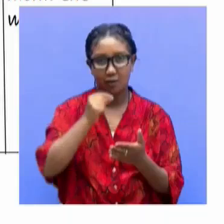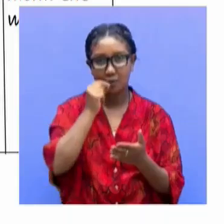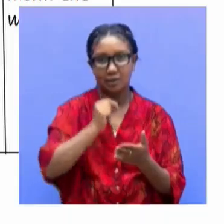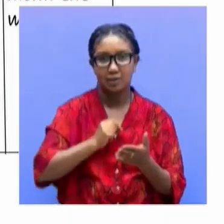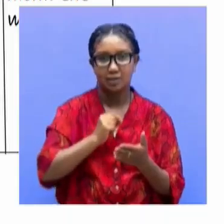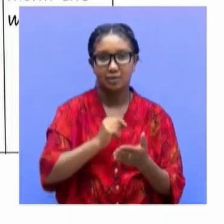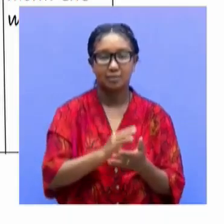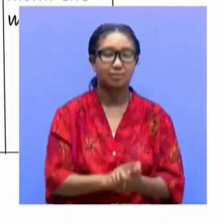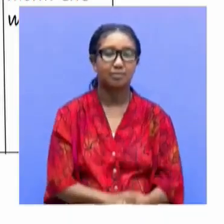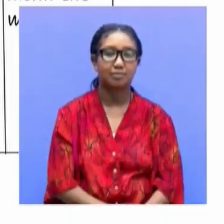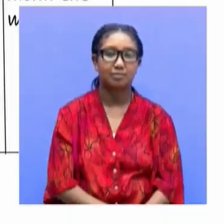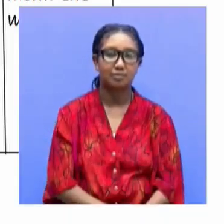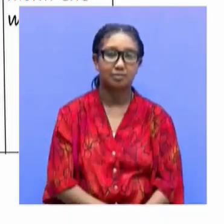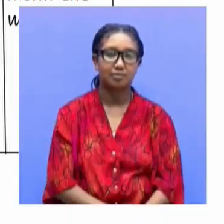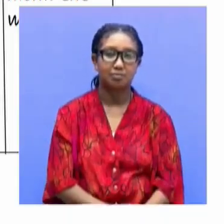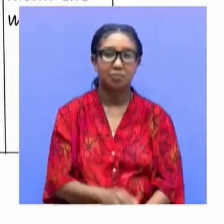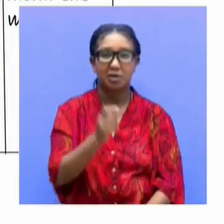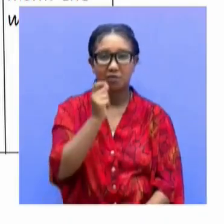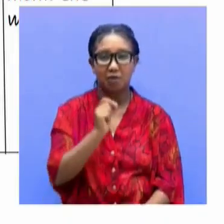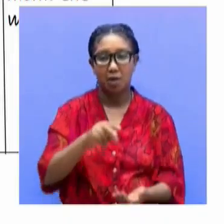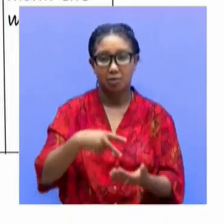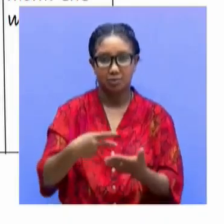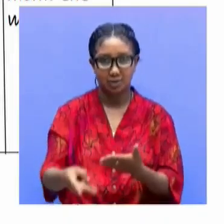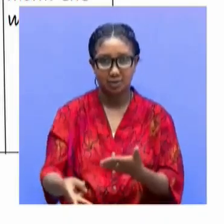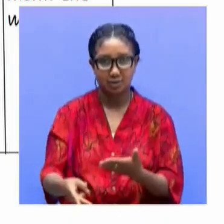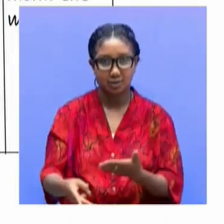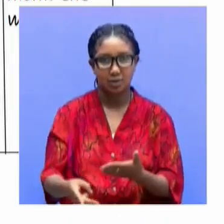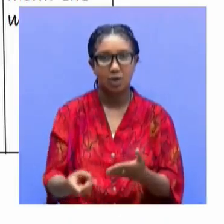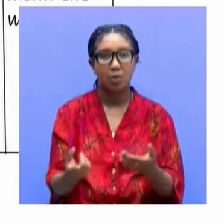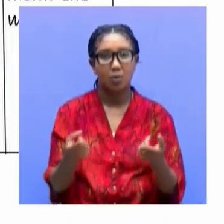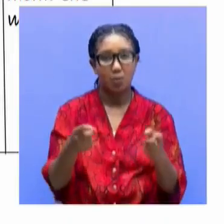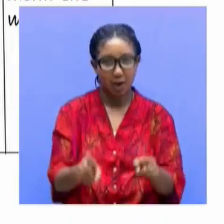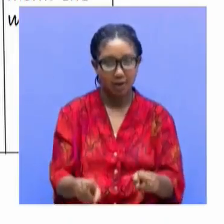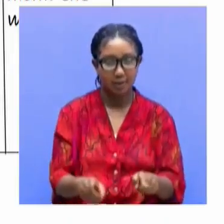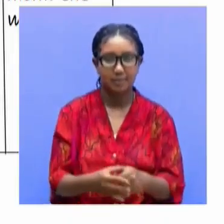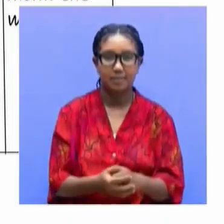out. It fell out while